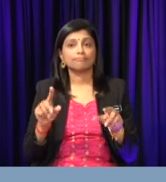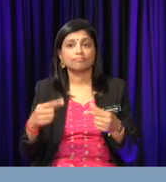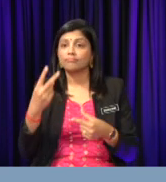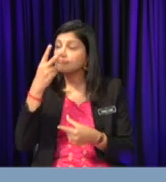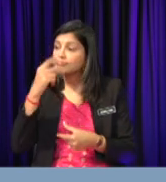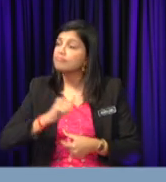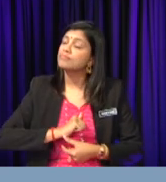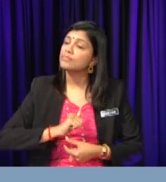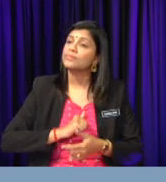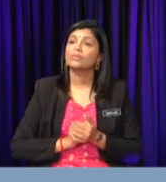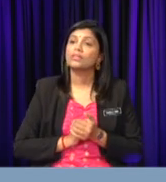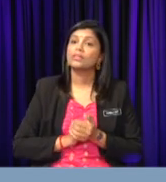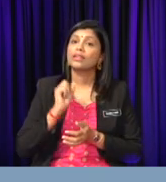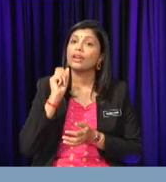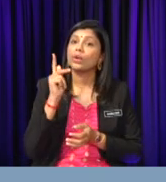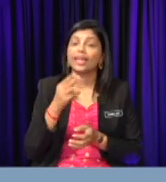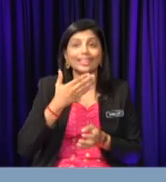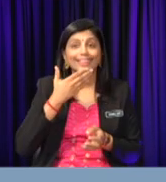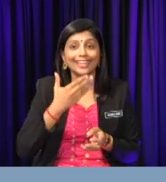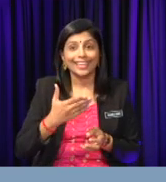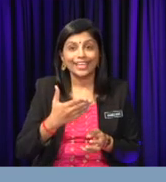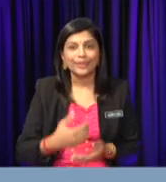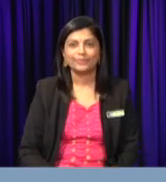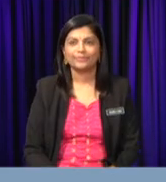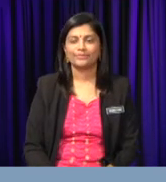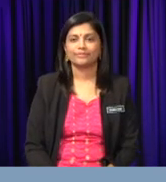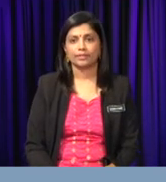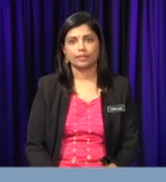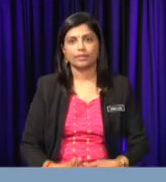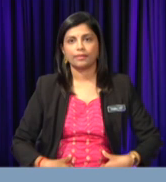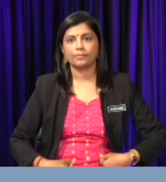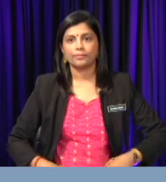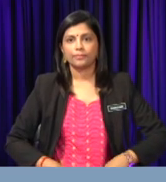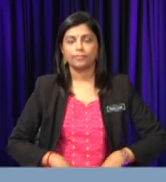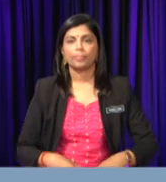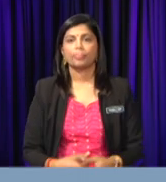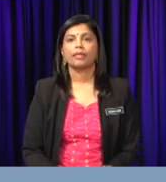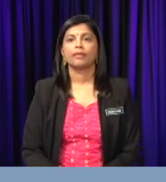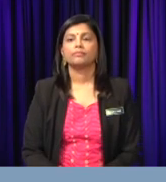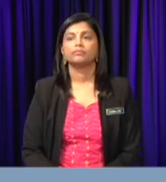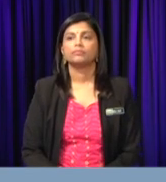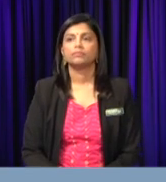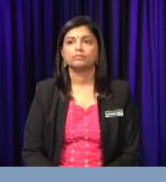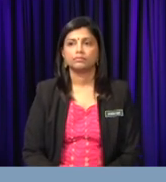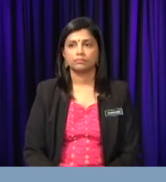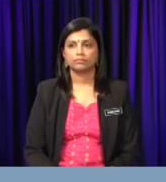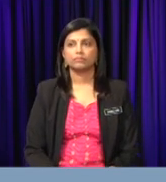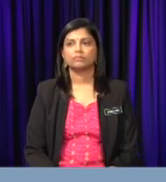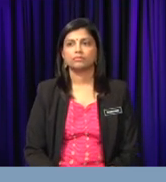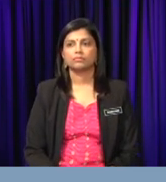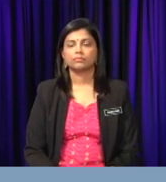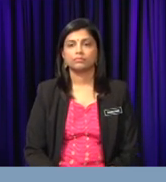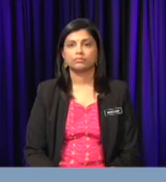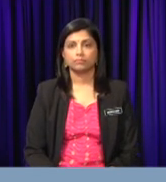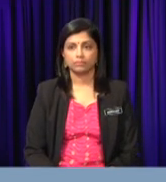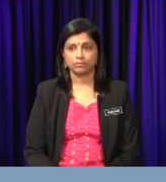Okay. I hope you will, for both of you. Thank you very much, candidates. Okay. In the real exam, I cannot say such things. I